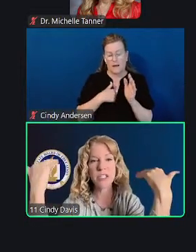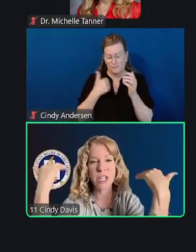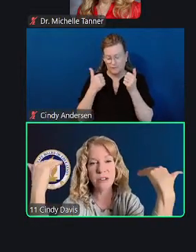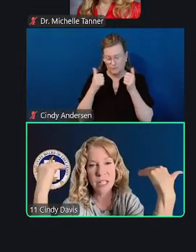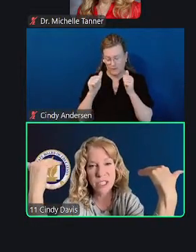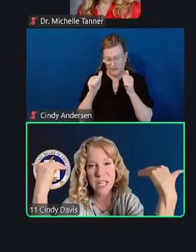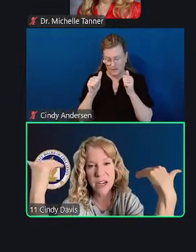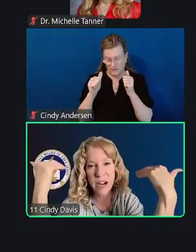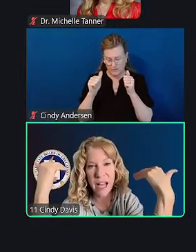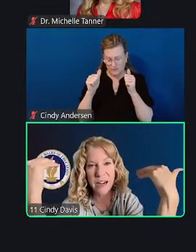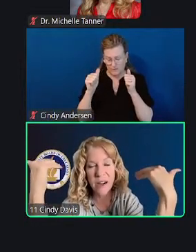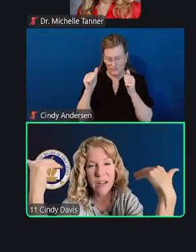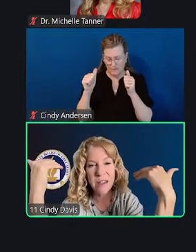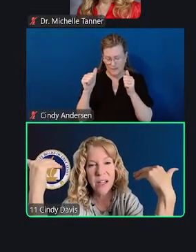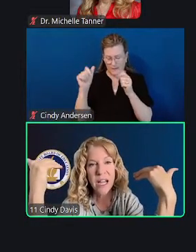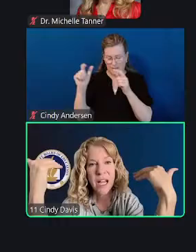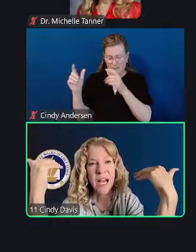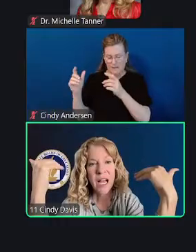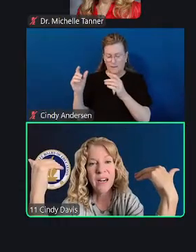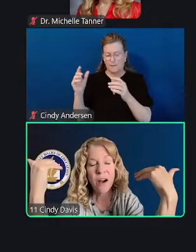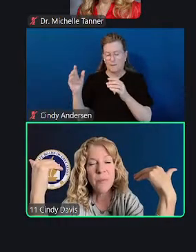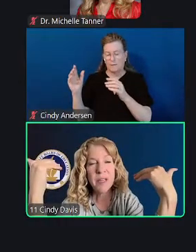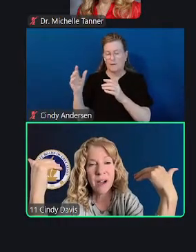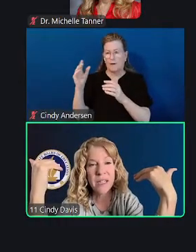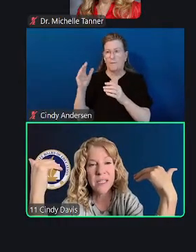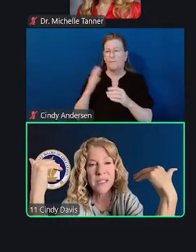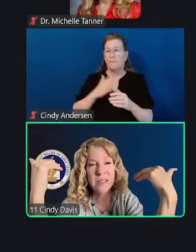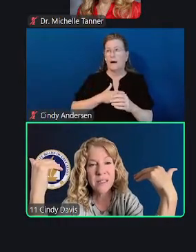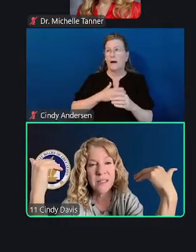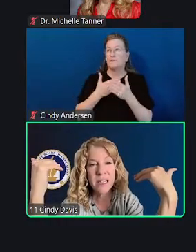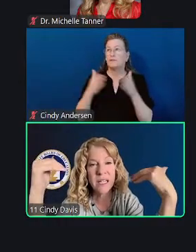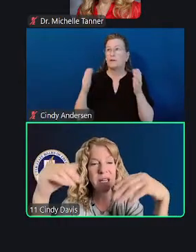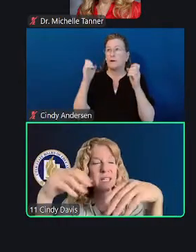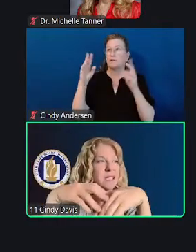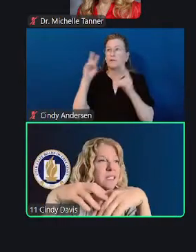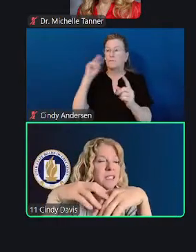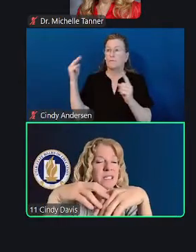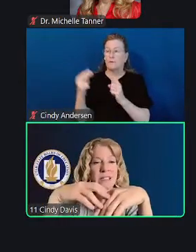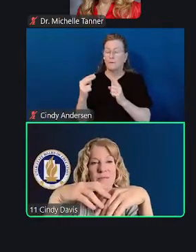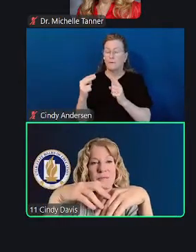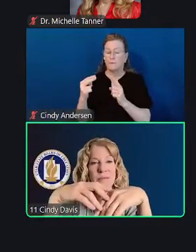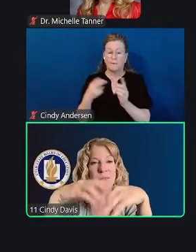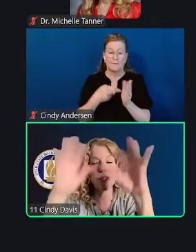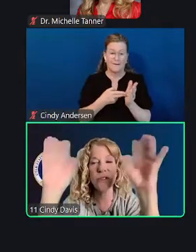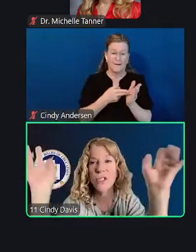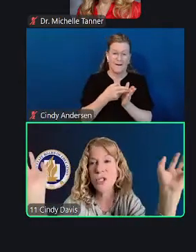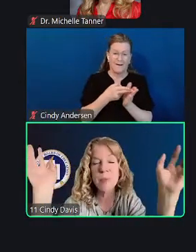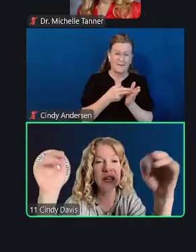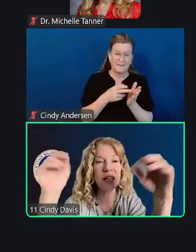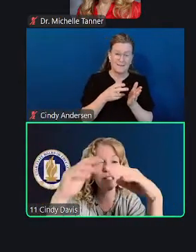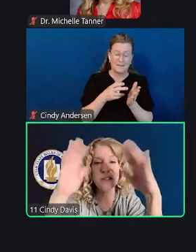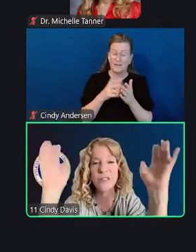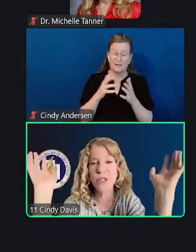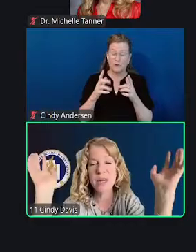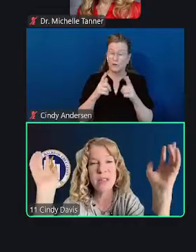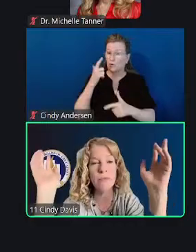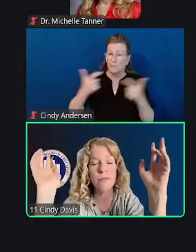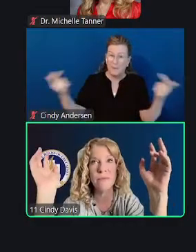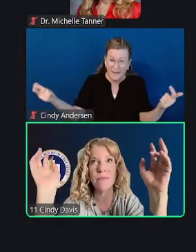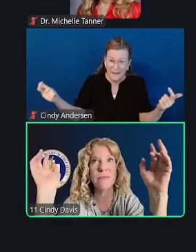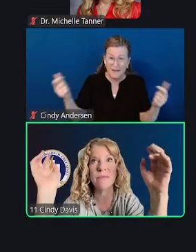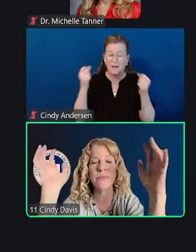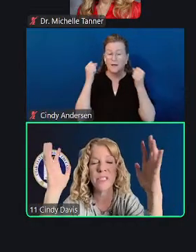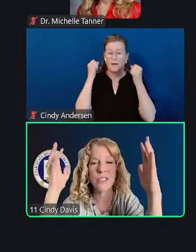just put my general educator hat on. And I'll be honest, it's just too big, too